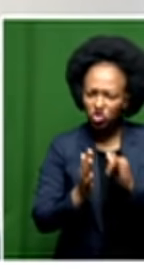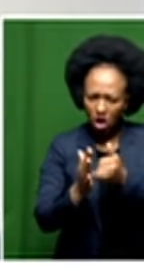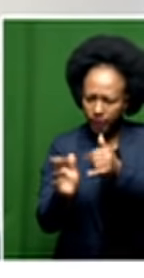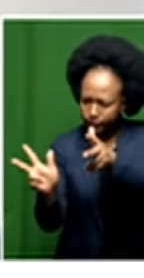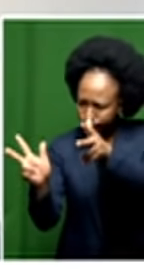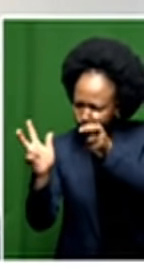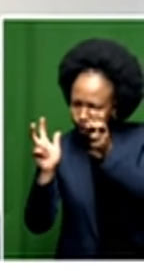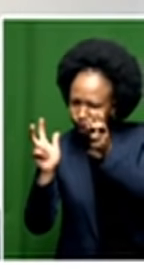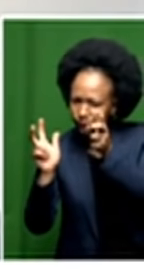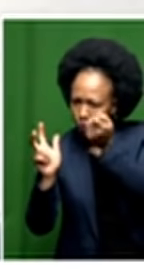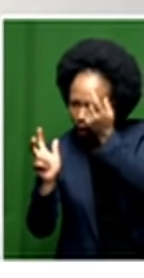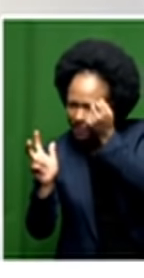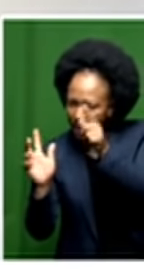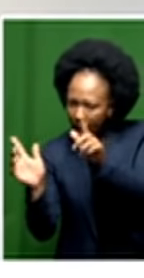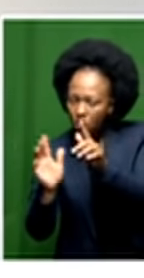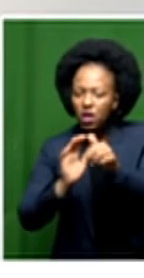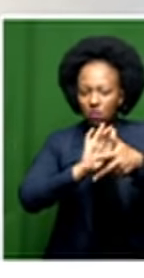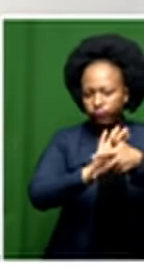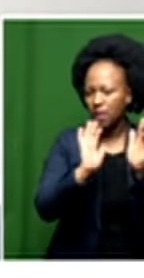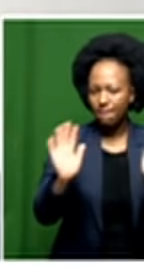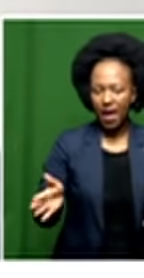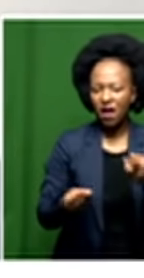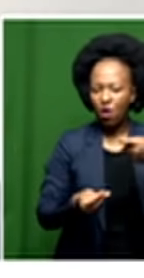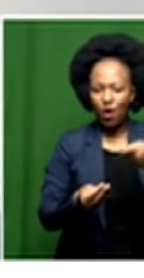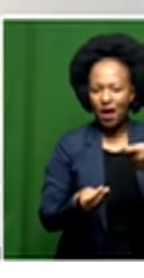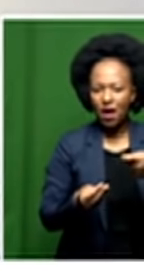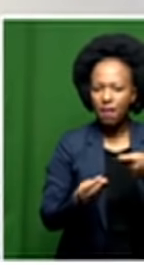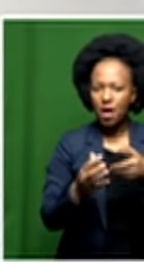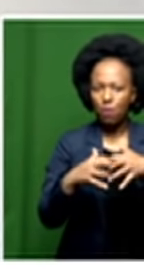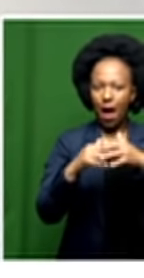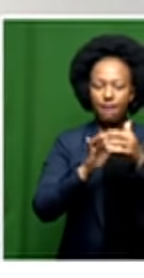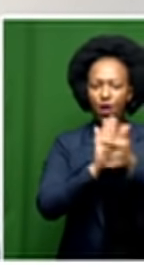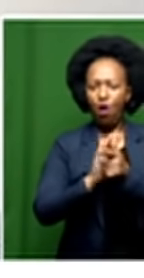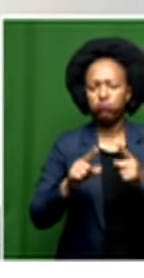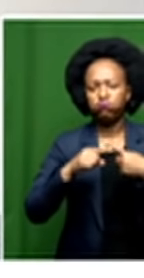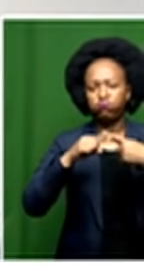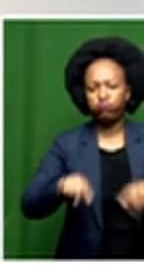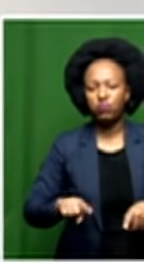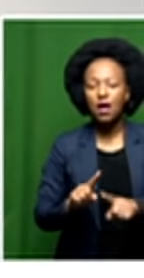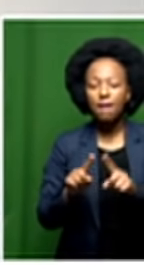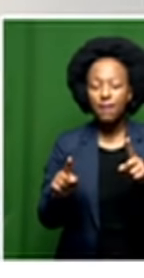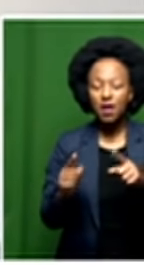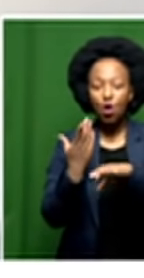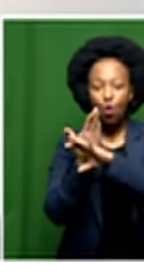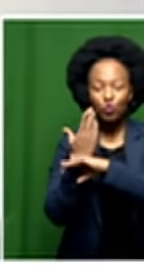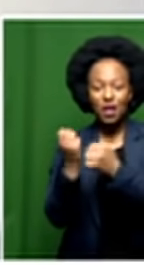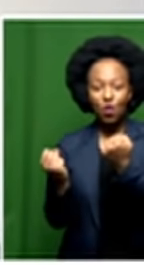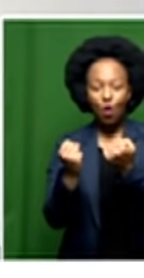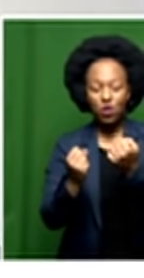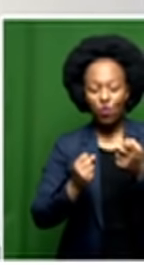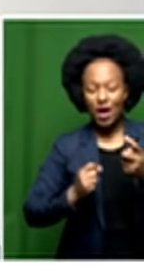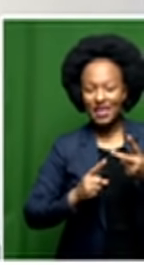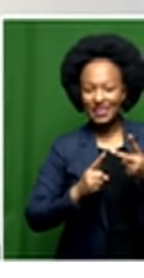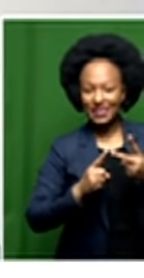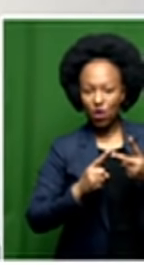That is its basic tenet. But there will be no unconstitutionality if the Constitutional Court looks at the second